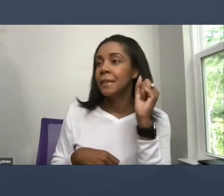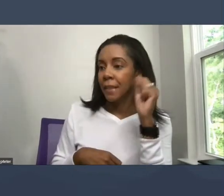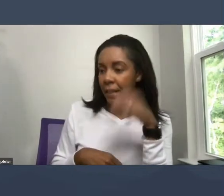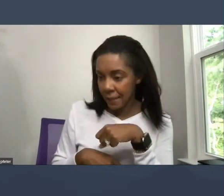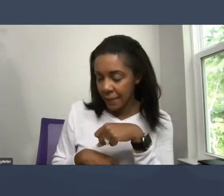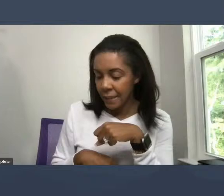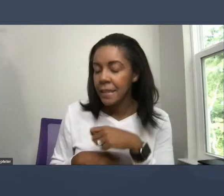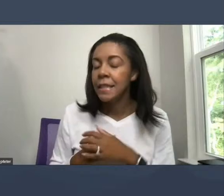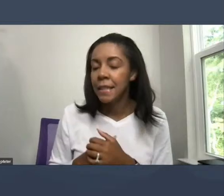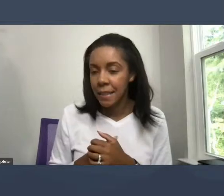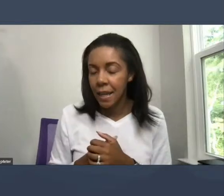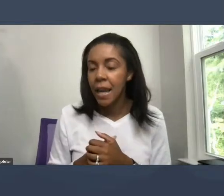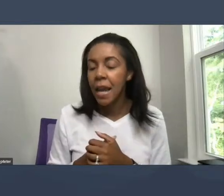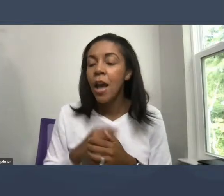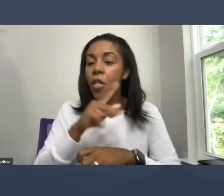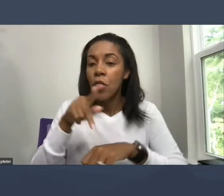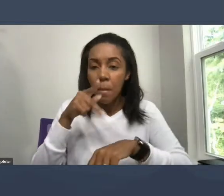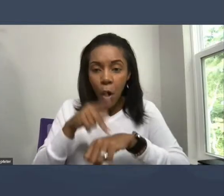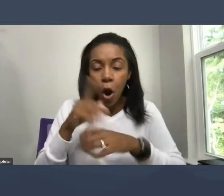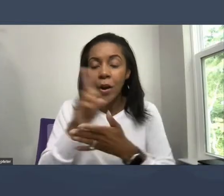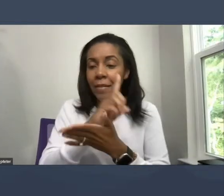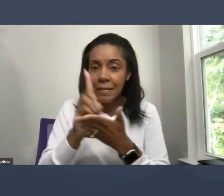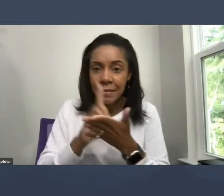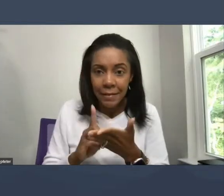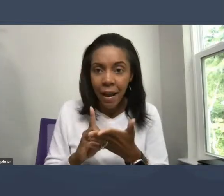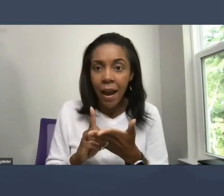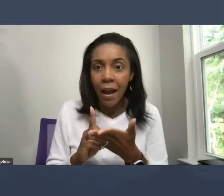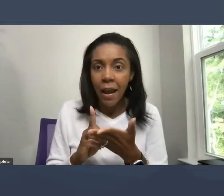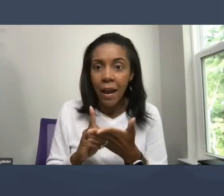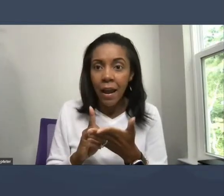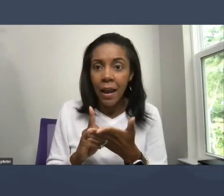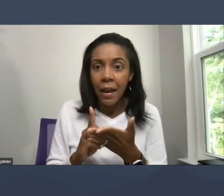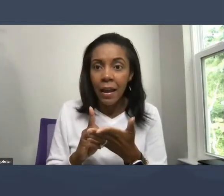all of the park in its design, meets all of the